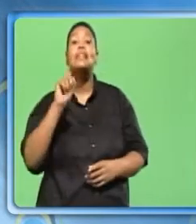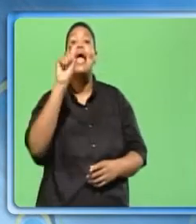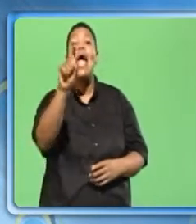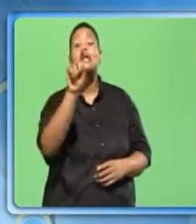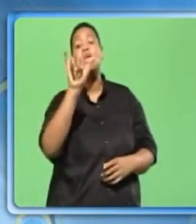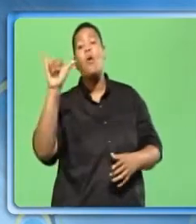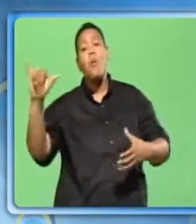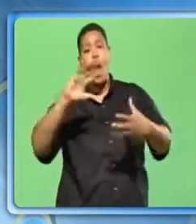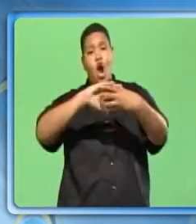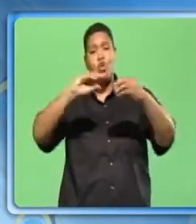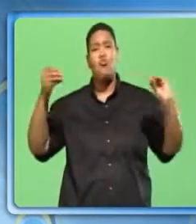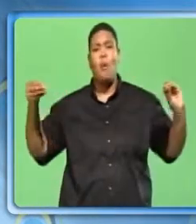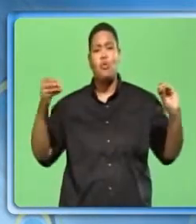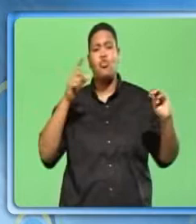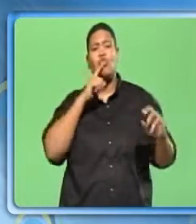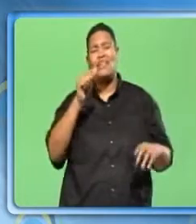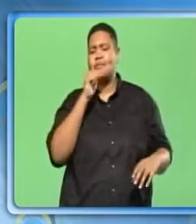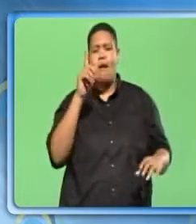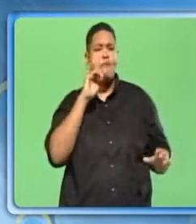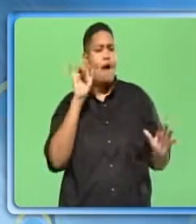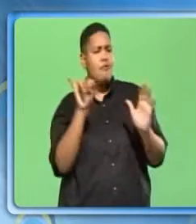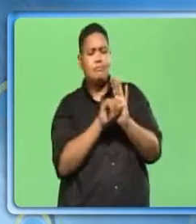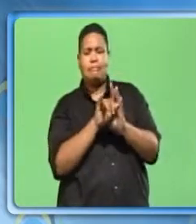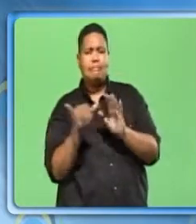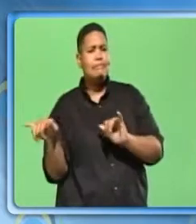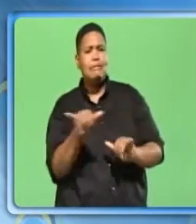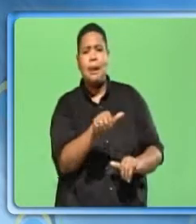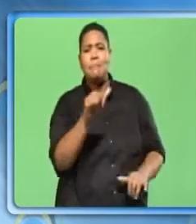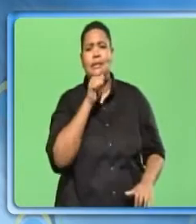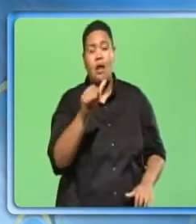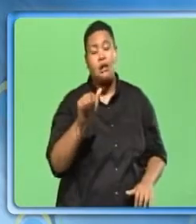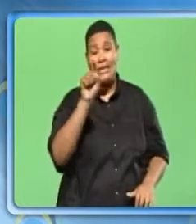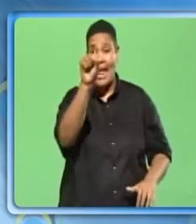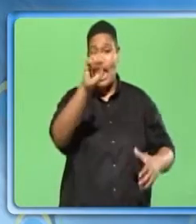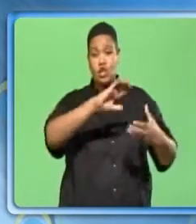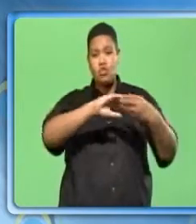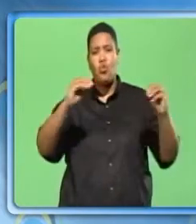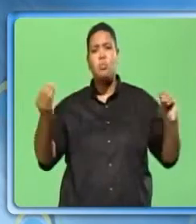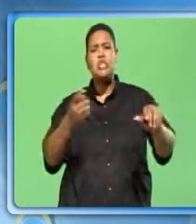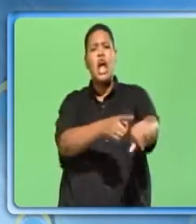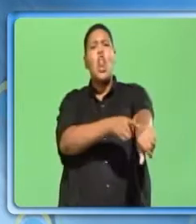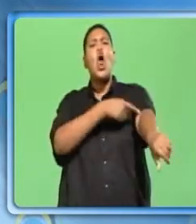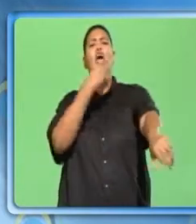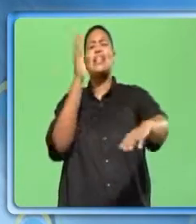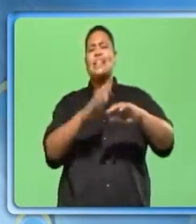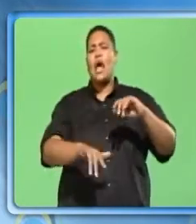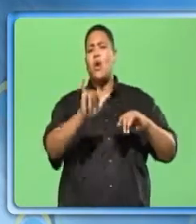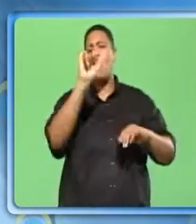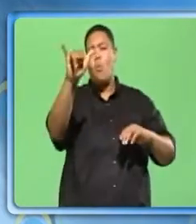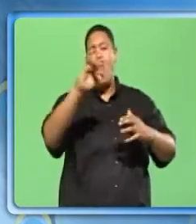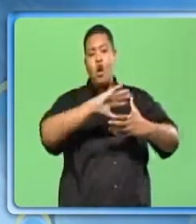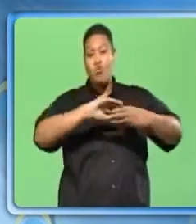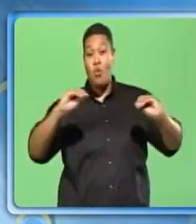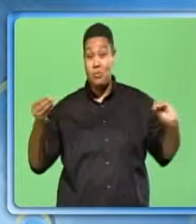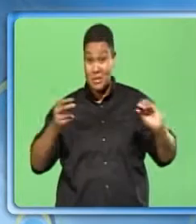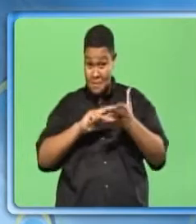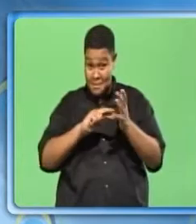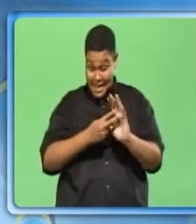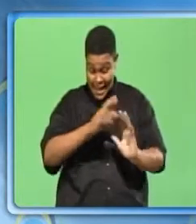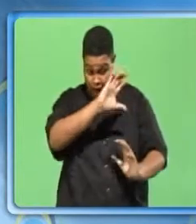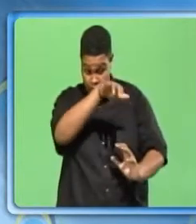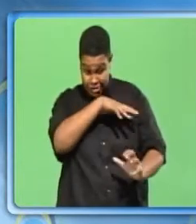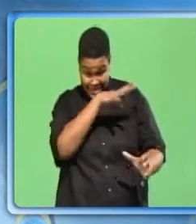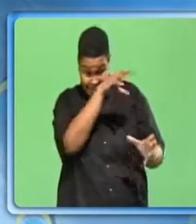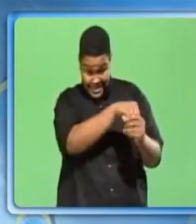Y chromosomes are unidentical. The X chromosome is longer than the Y chromosome. Therefore,